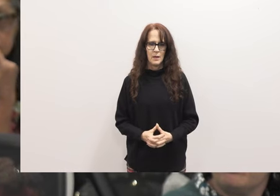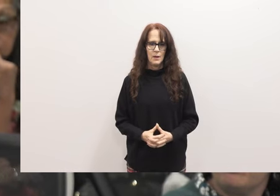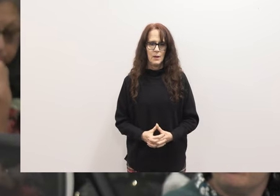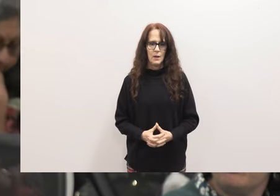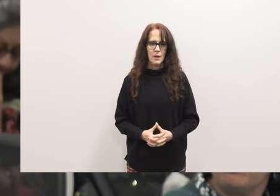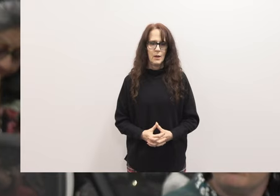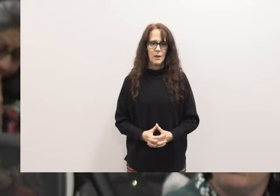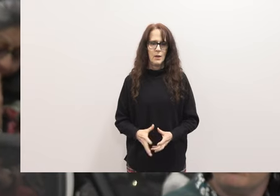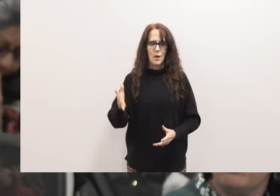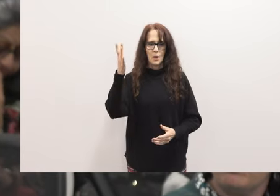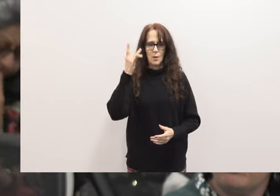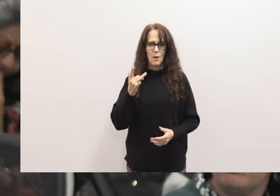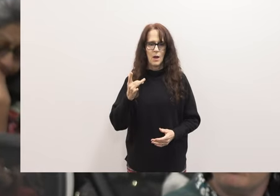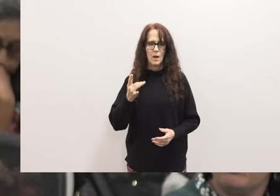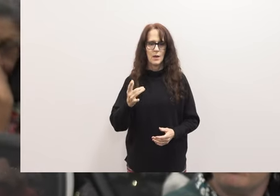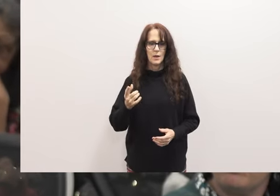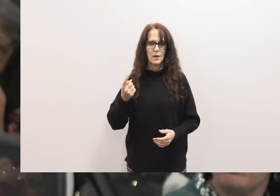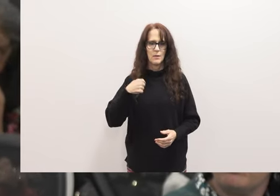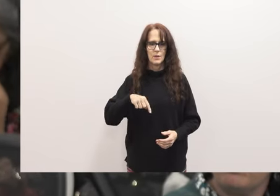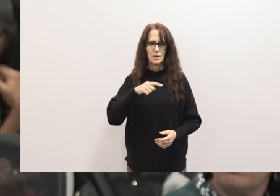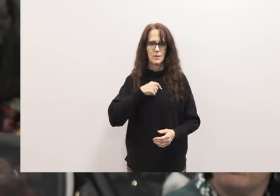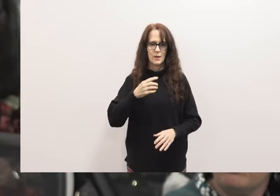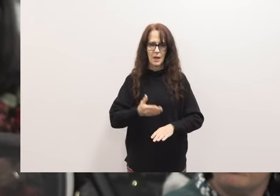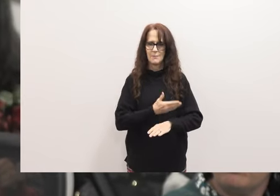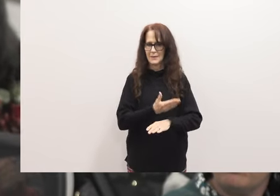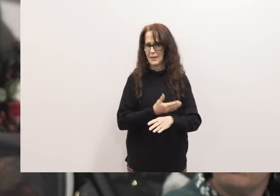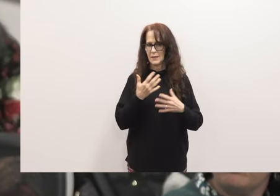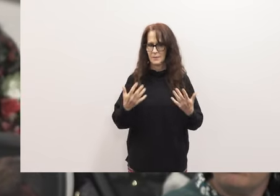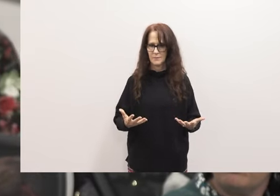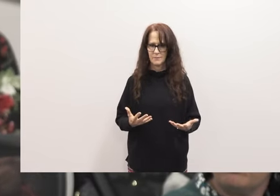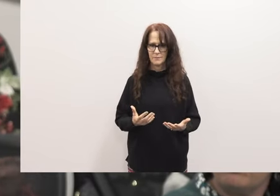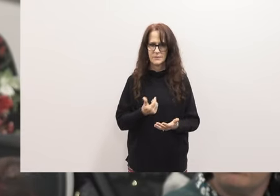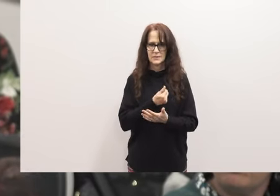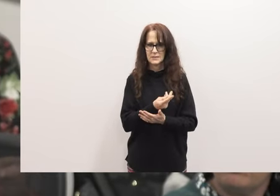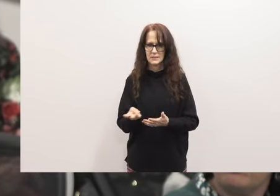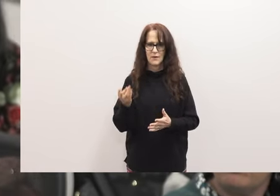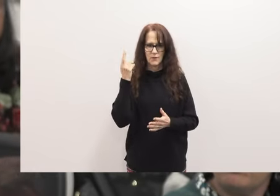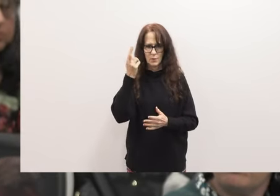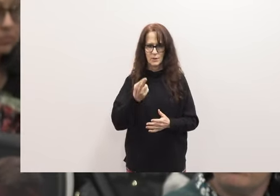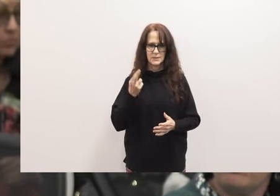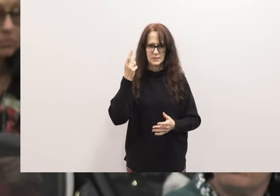And why are we updating this? Well, several reasons.